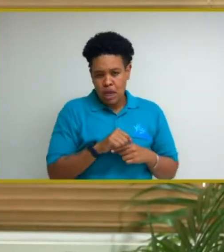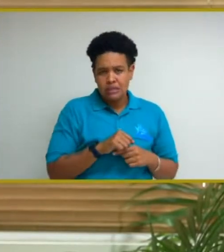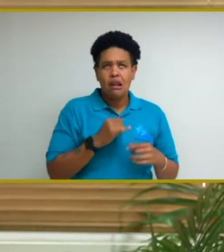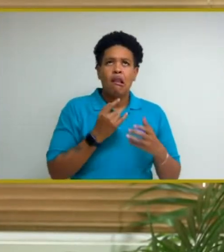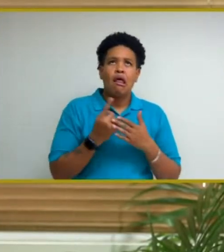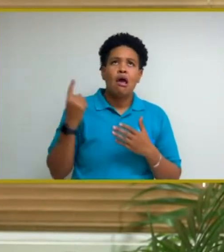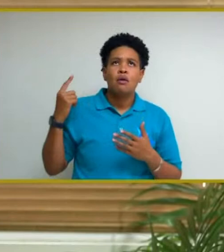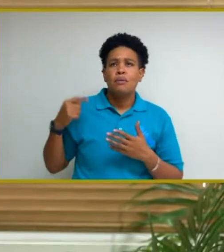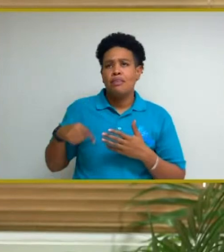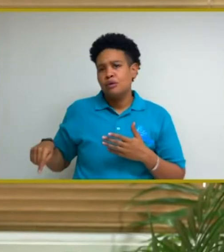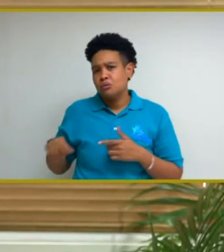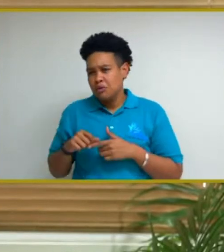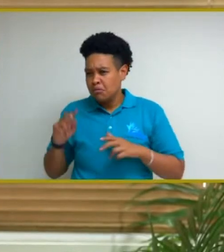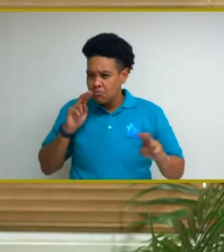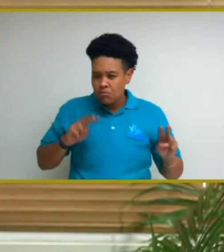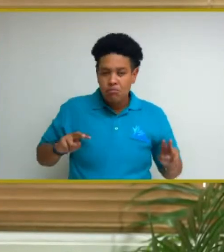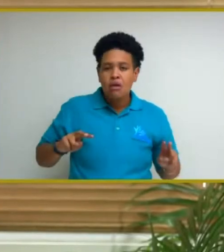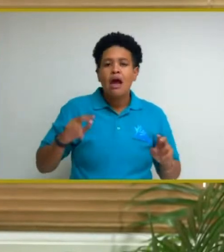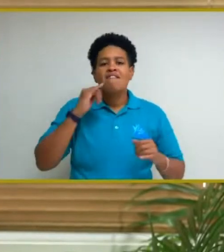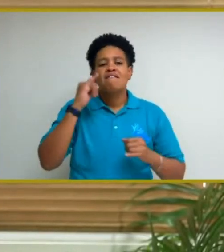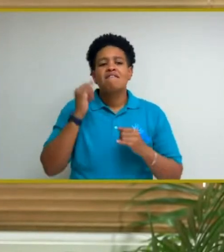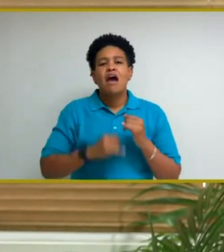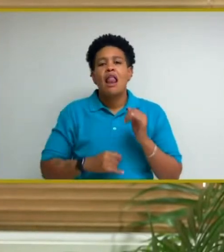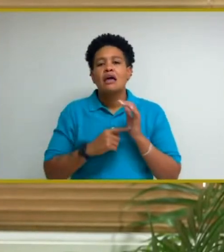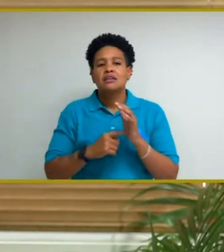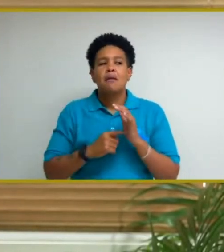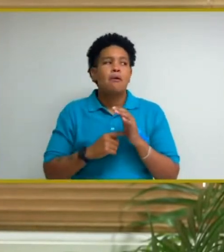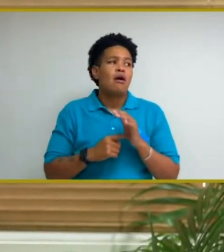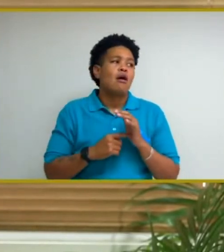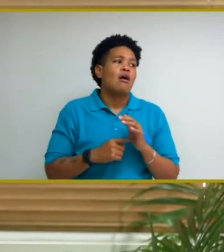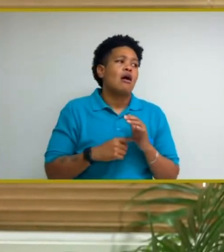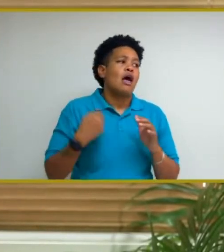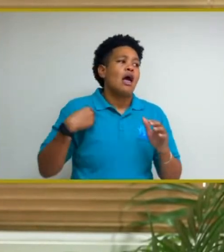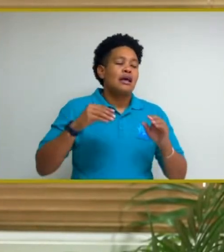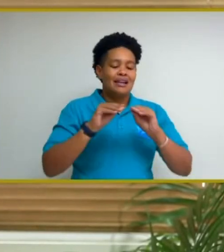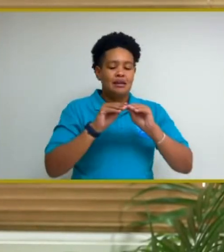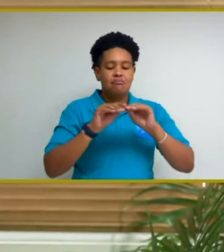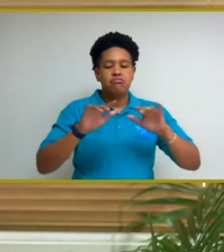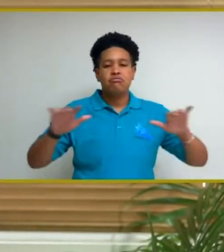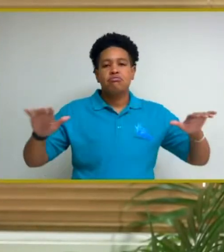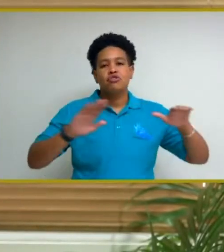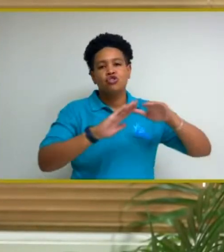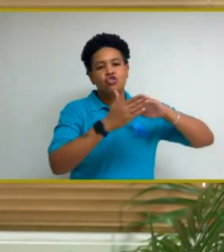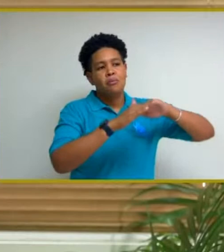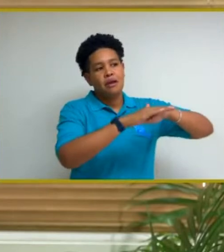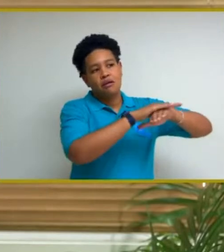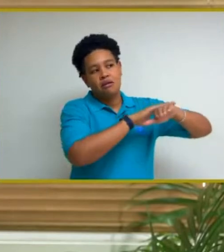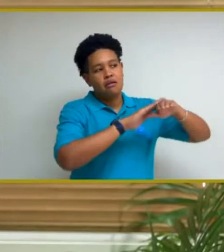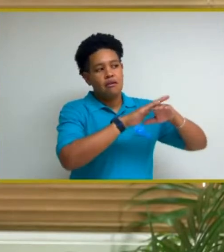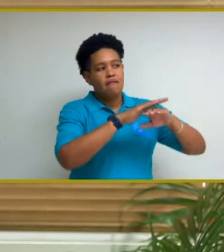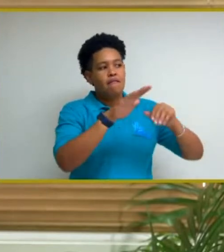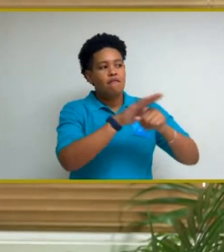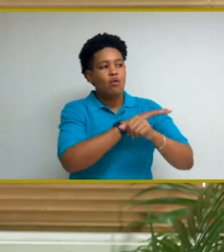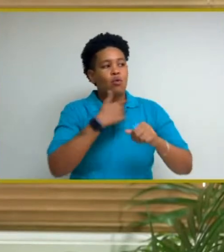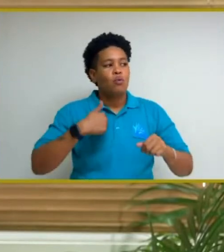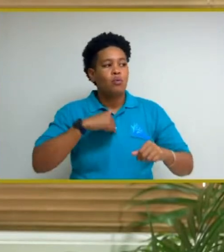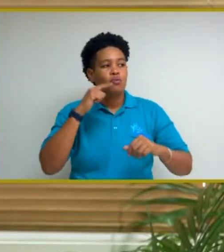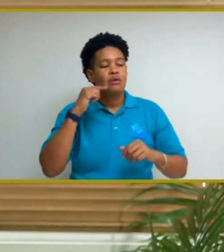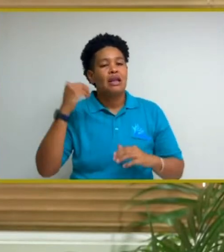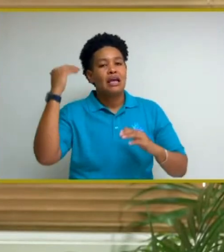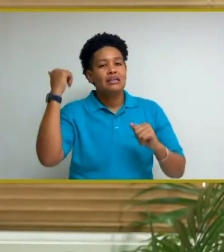week, and finalize a model, and then roll it out nationally, at which point we expect